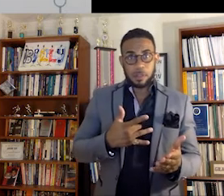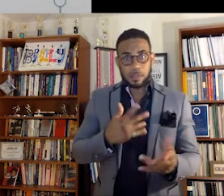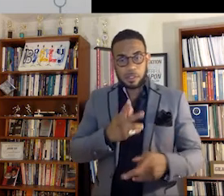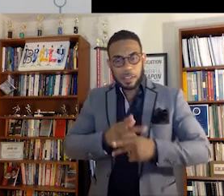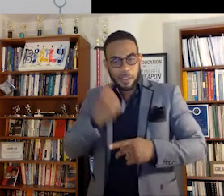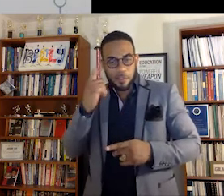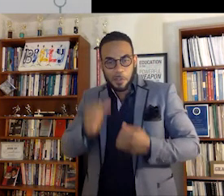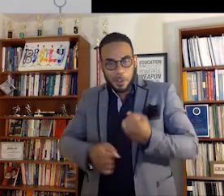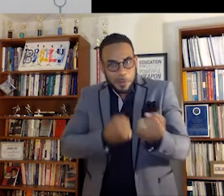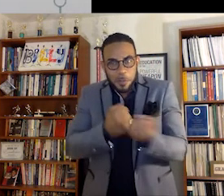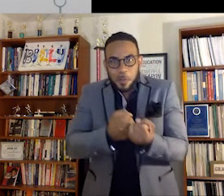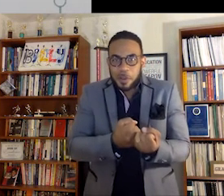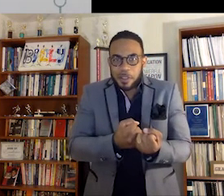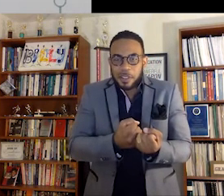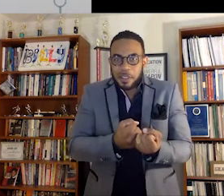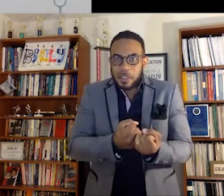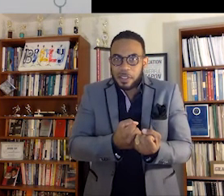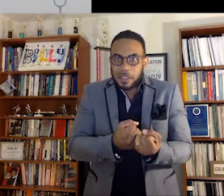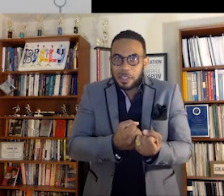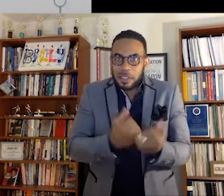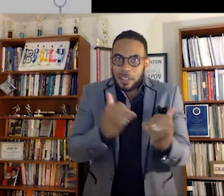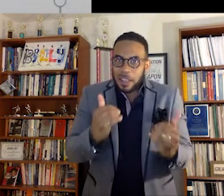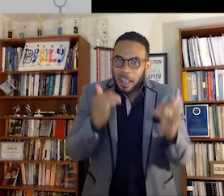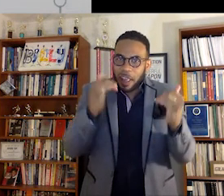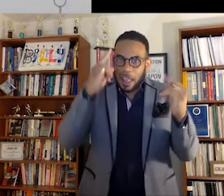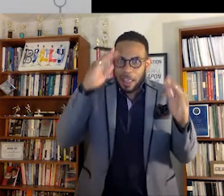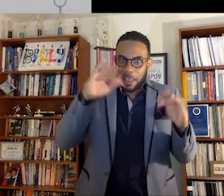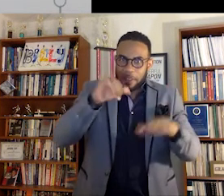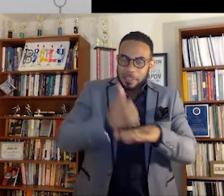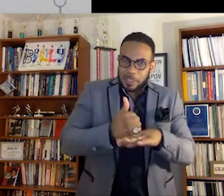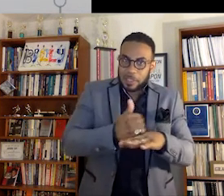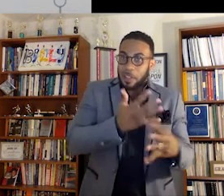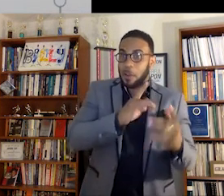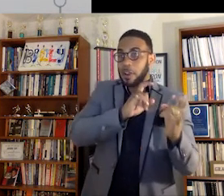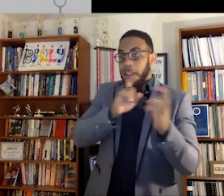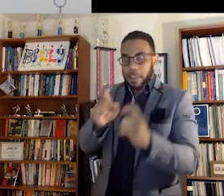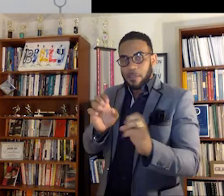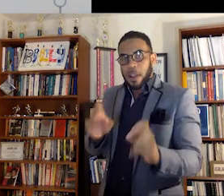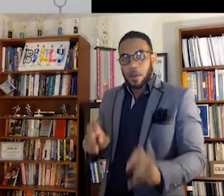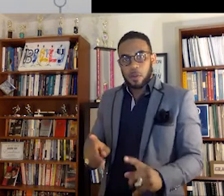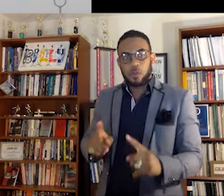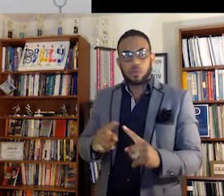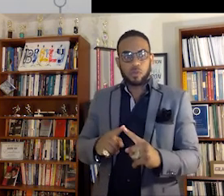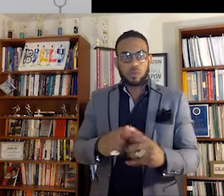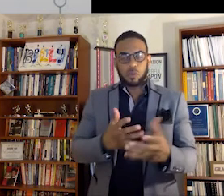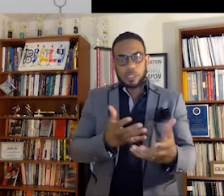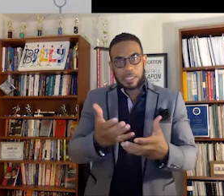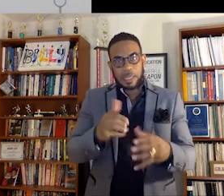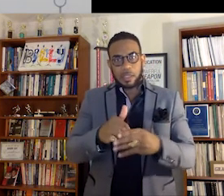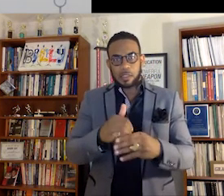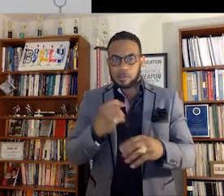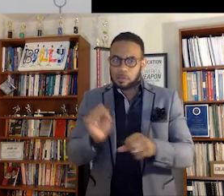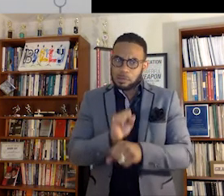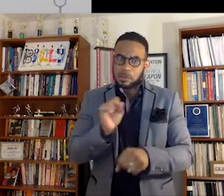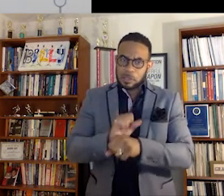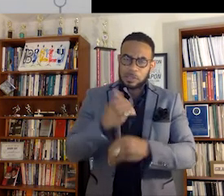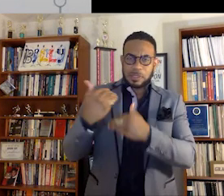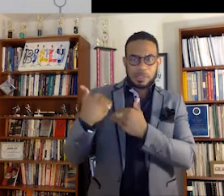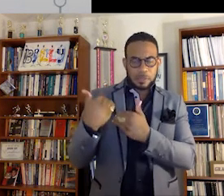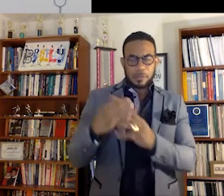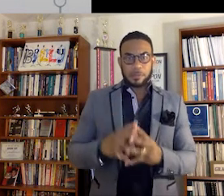for and supported. They're held to high expectations and they're given opportunities to engage in rigorous